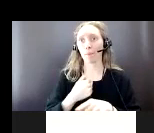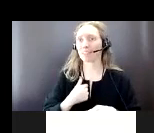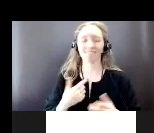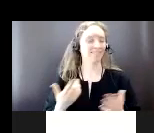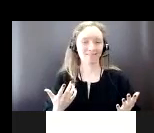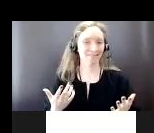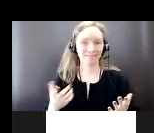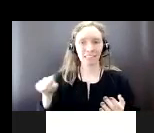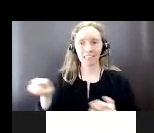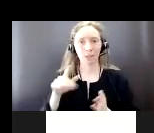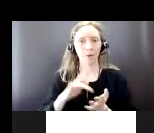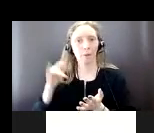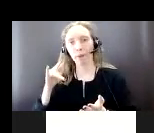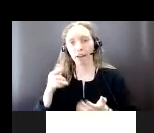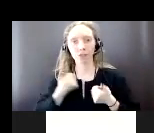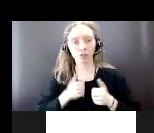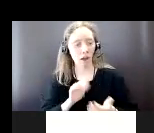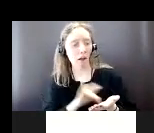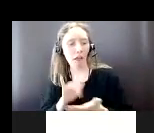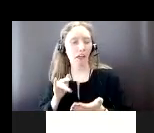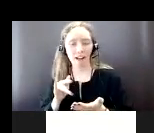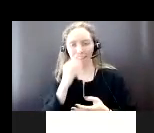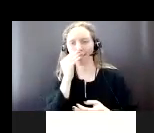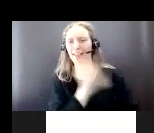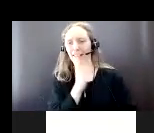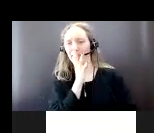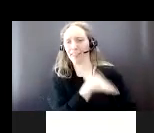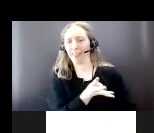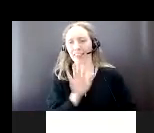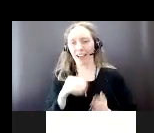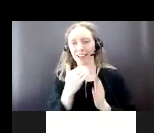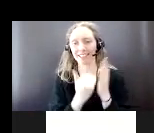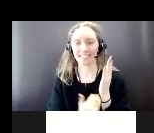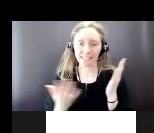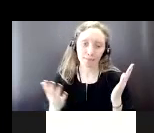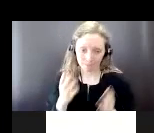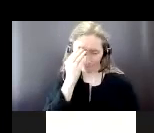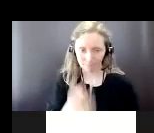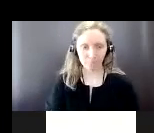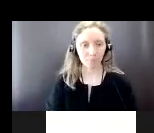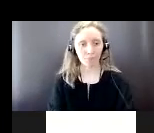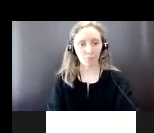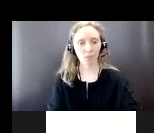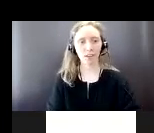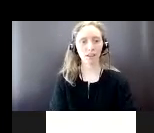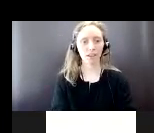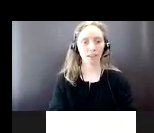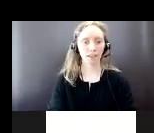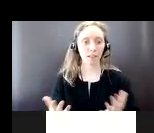Fraud initiated by email or text message. So very similar spoofing I touched